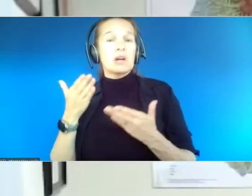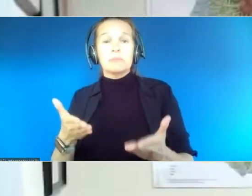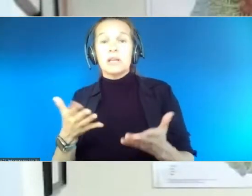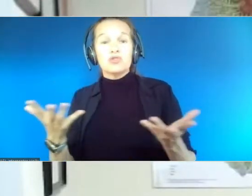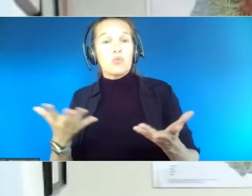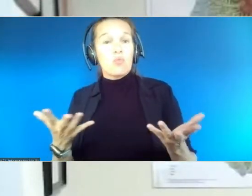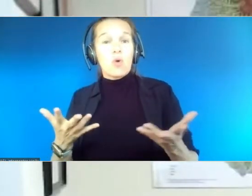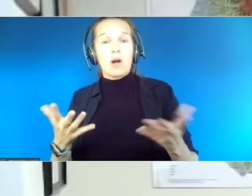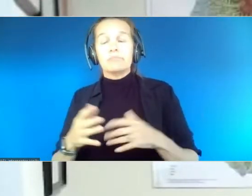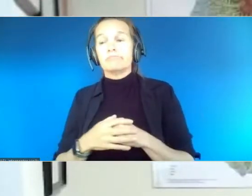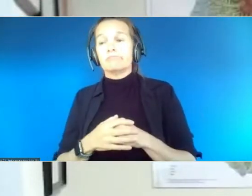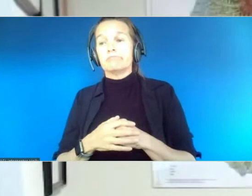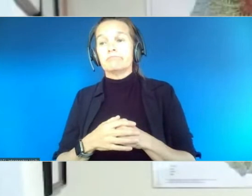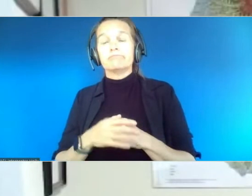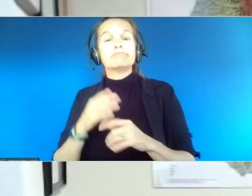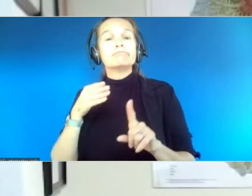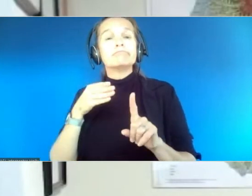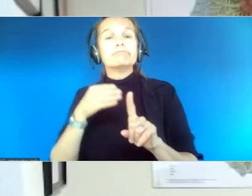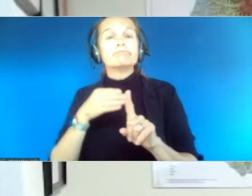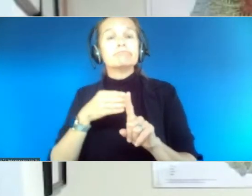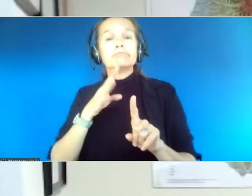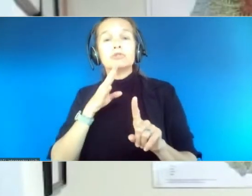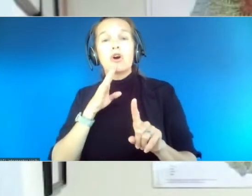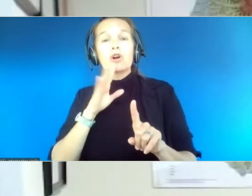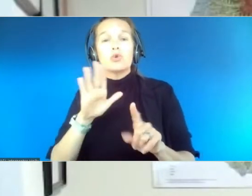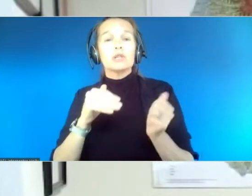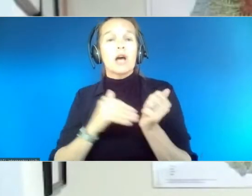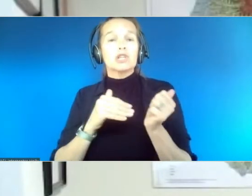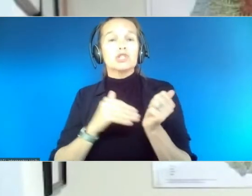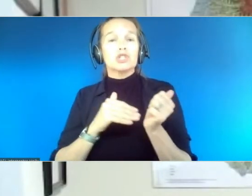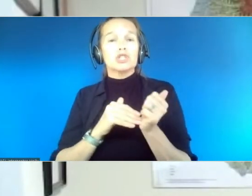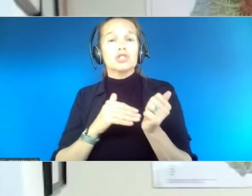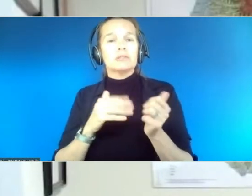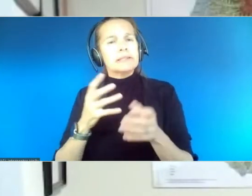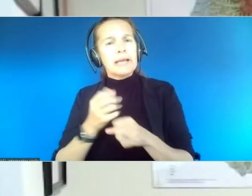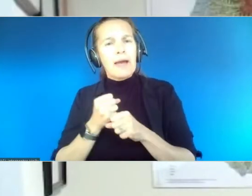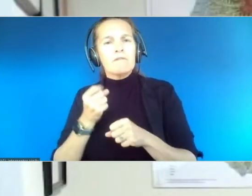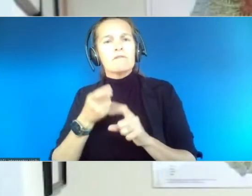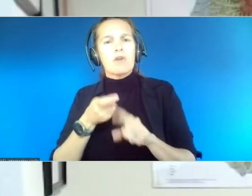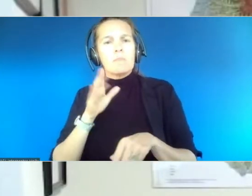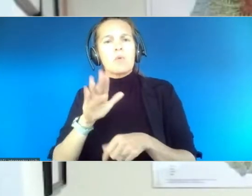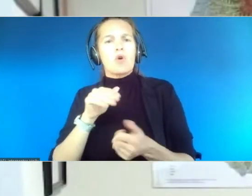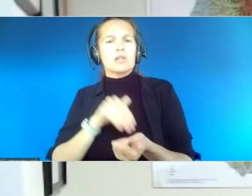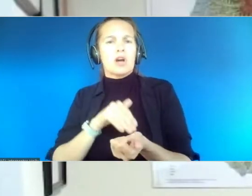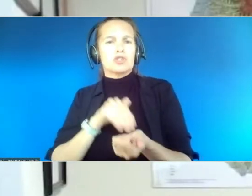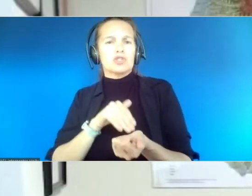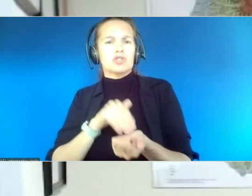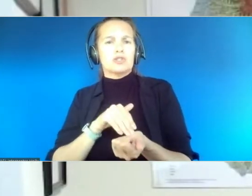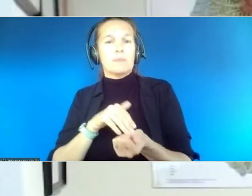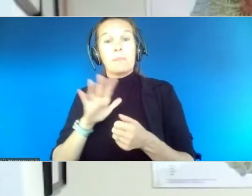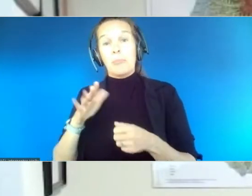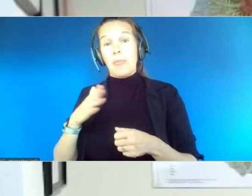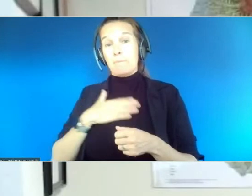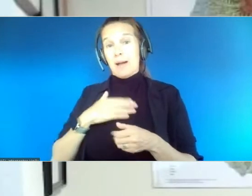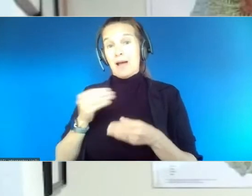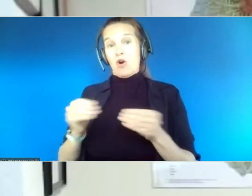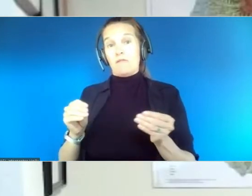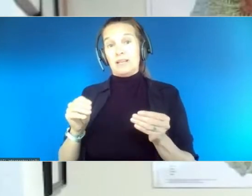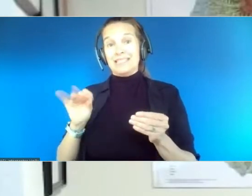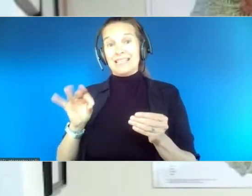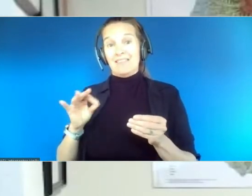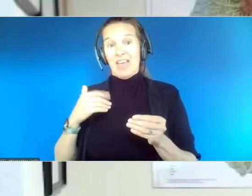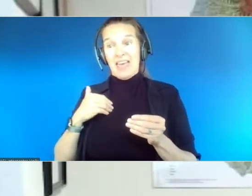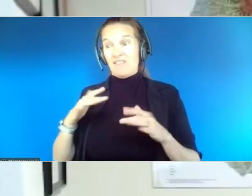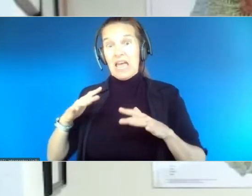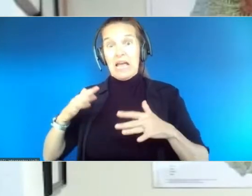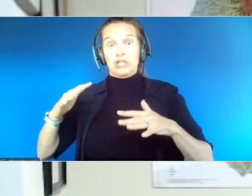your own primary care provider to get the vaccine. I know in my office, when we had people who had extreme anxiety, we would